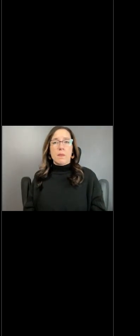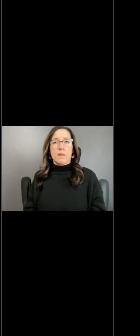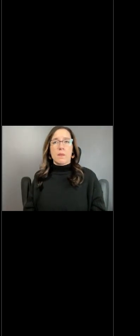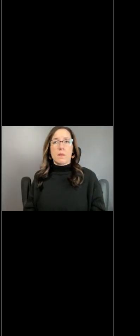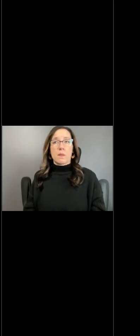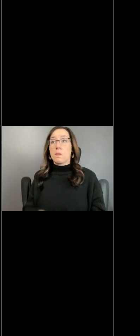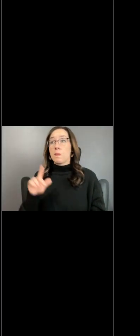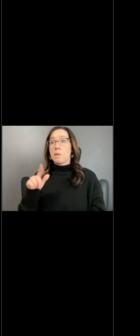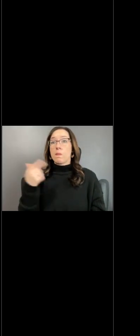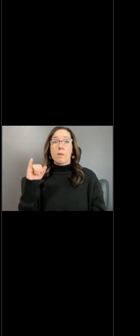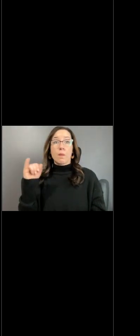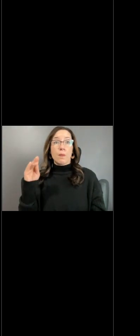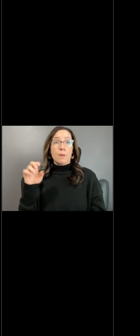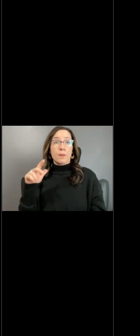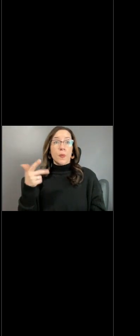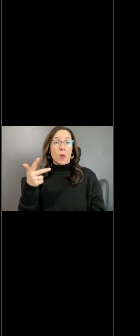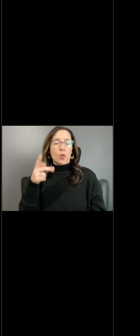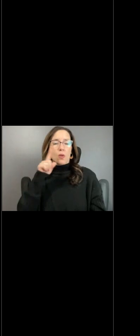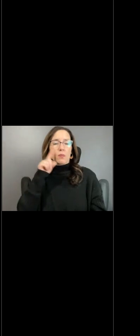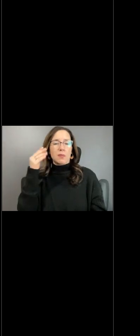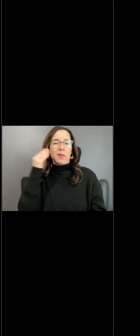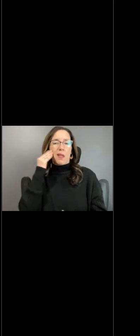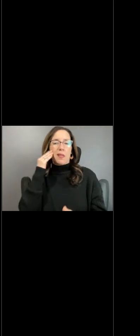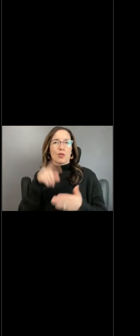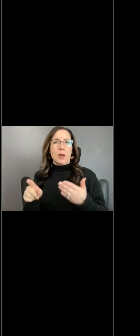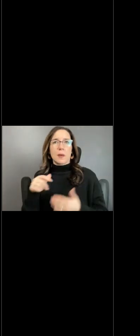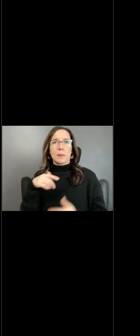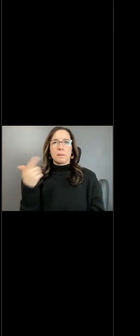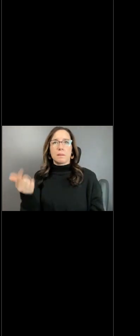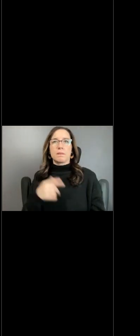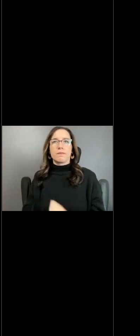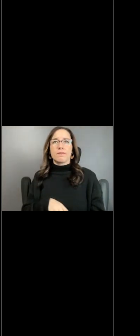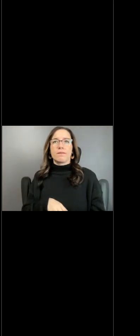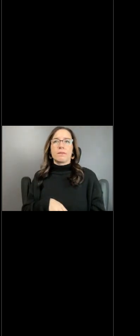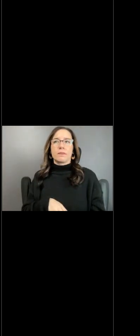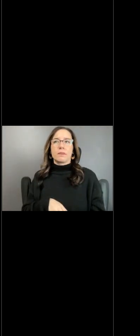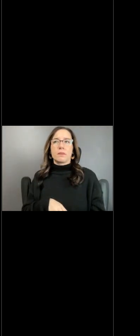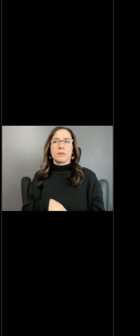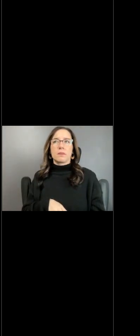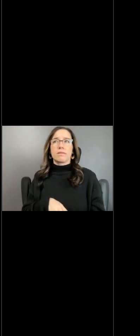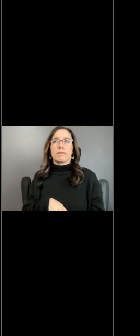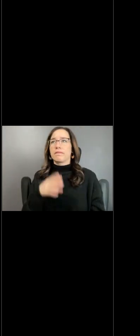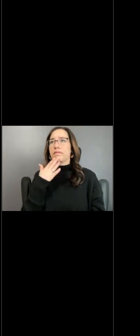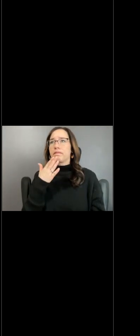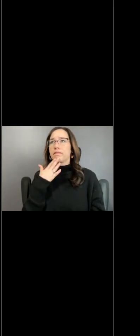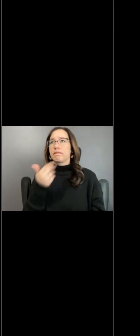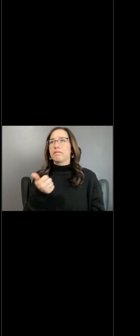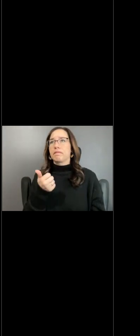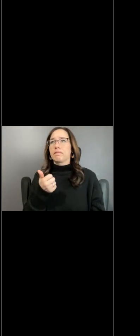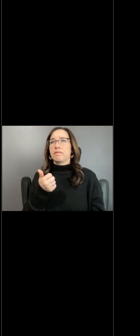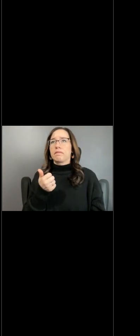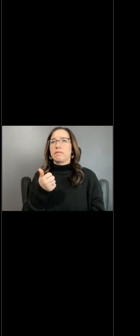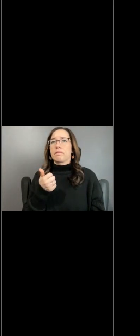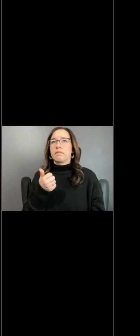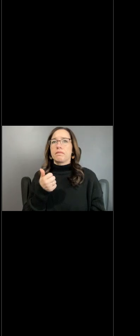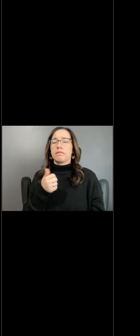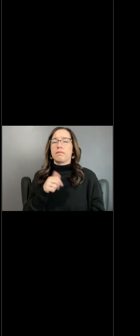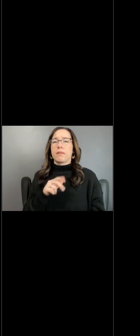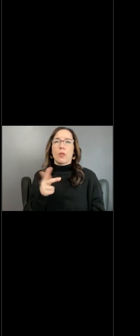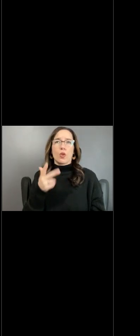Joe, it's time for our third knowledge check. I'm gonna slide it over to you. Thank you, Crystal. So our third knowledge